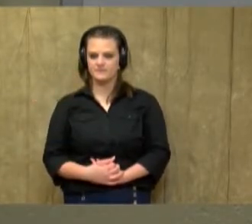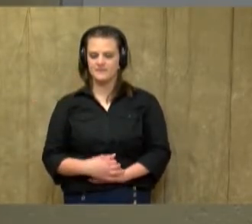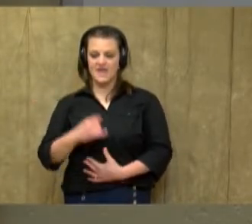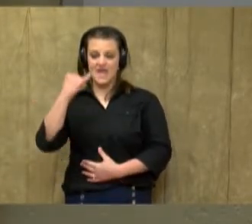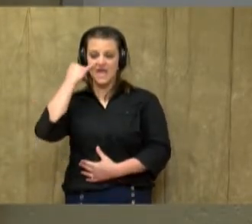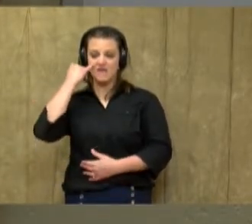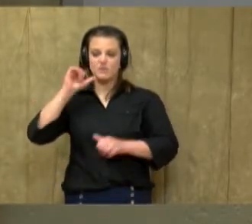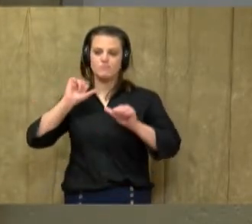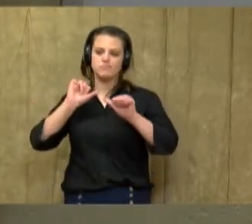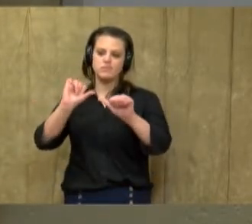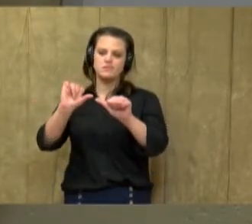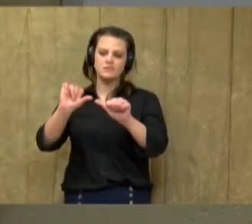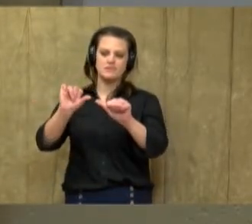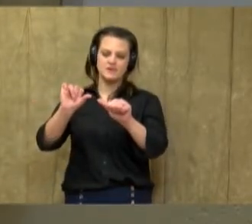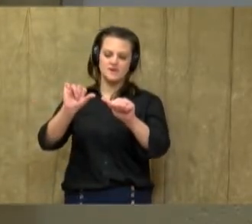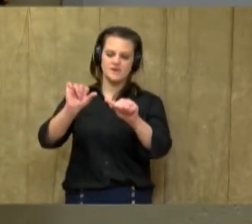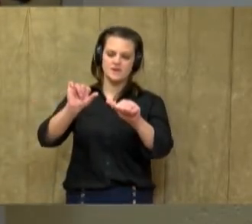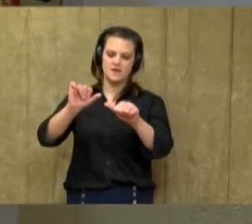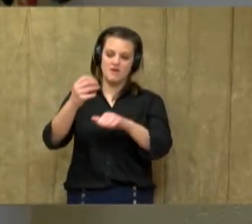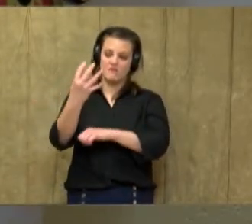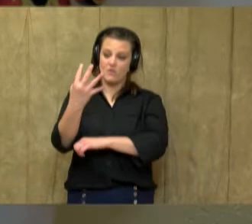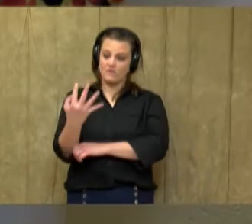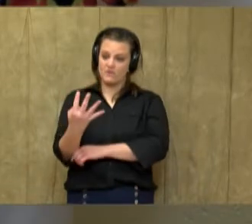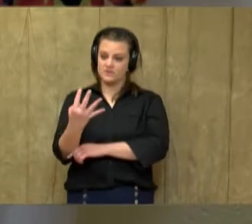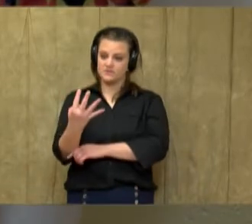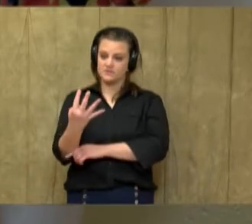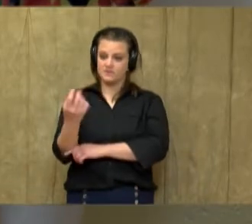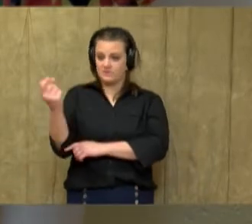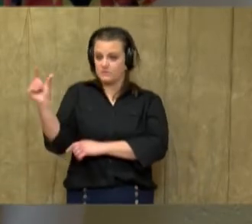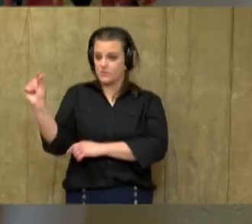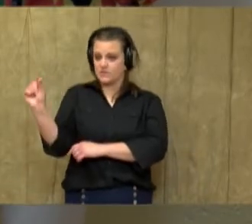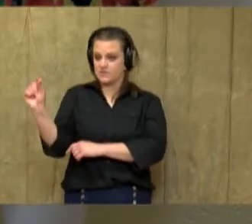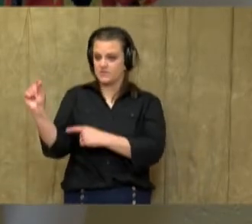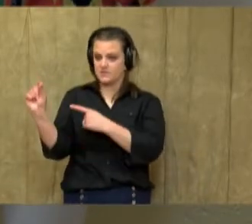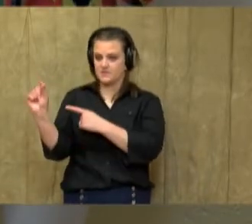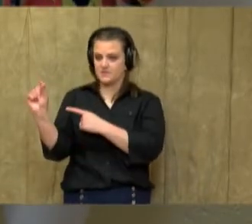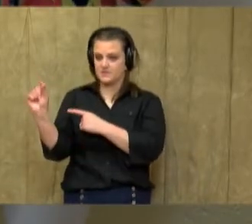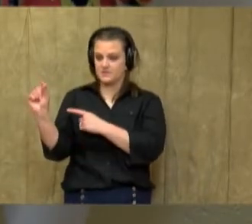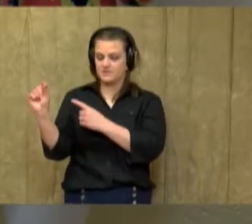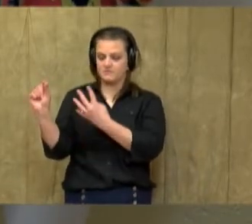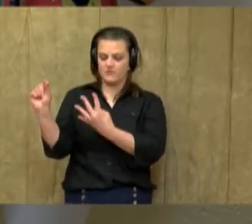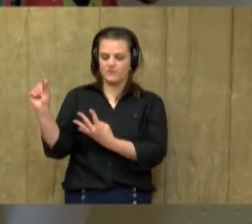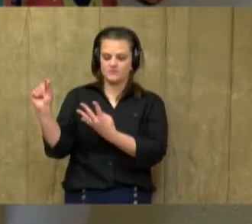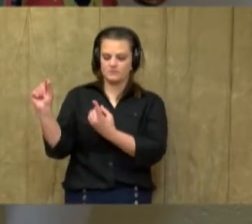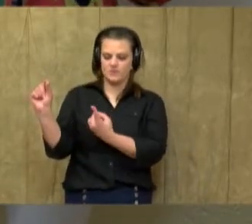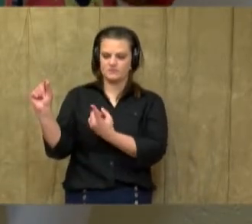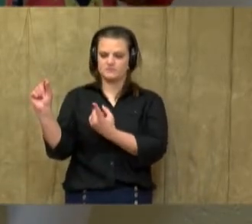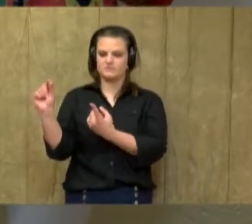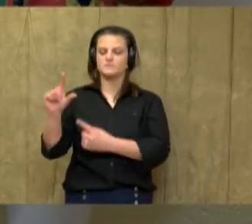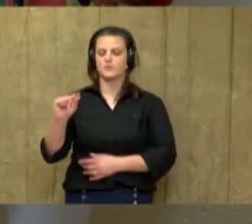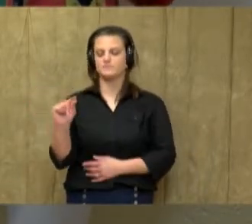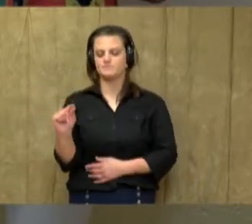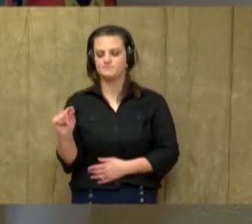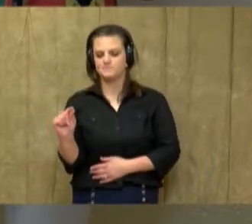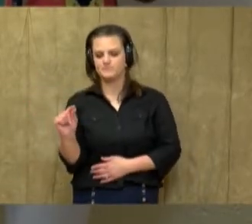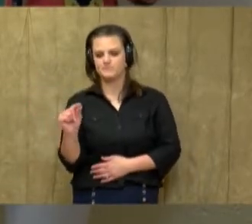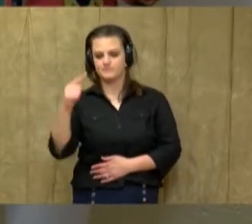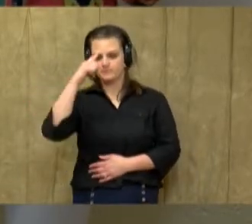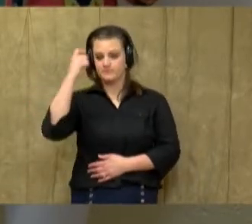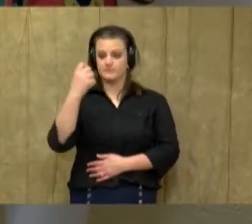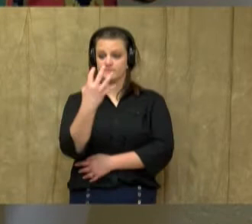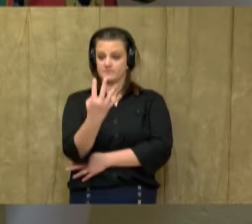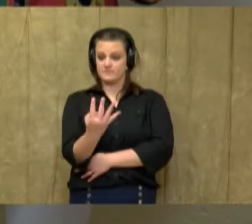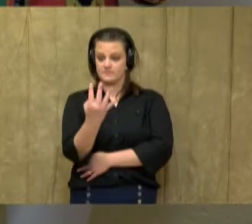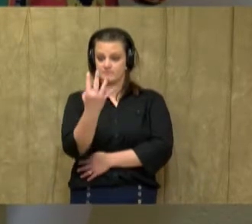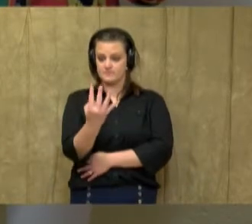If we were to keep going, 4/4 of 20 should be 20, because